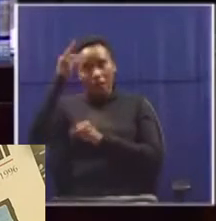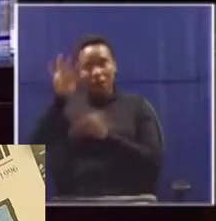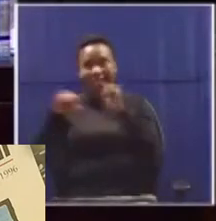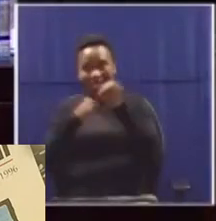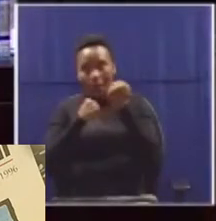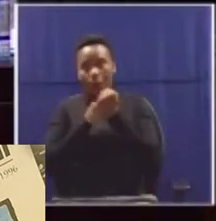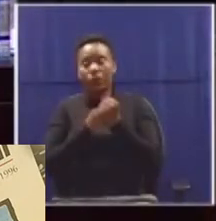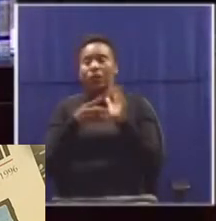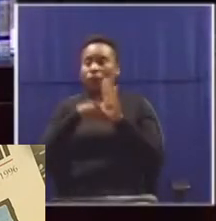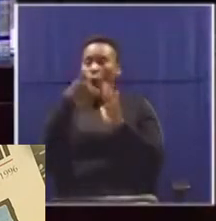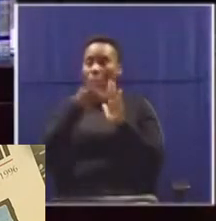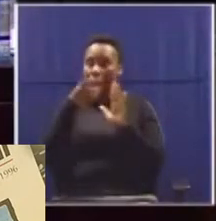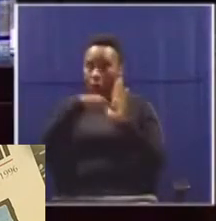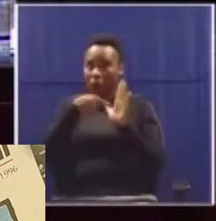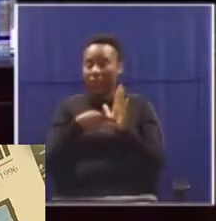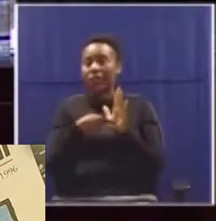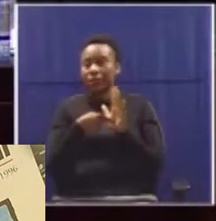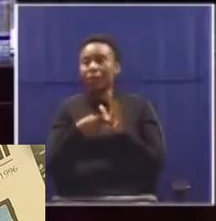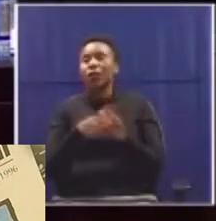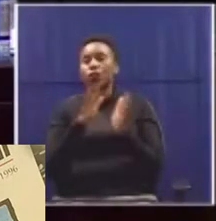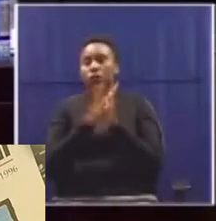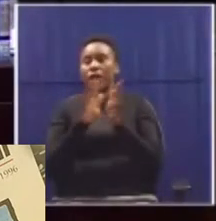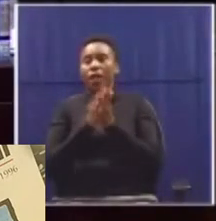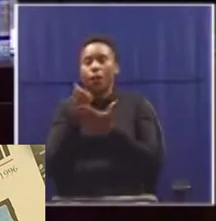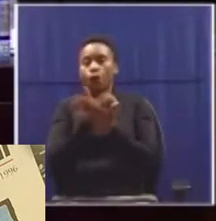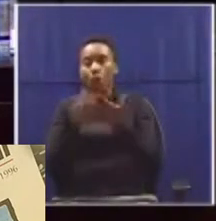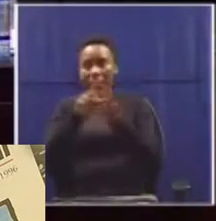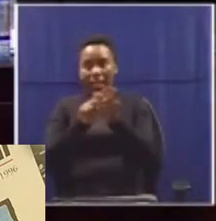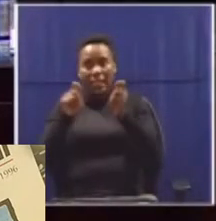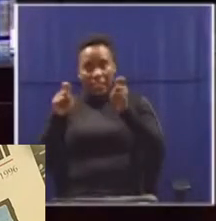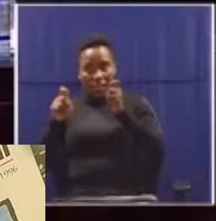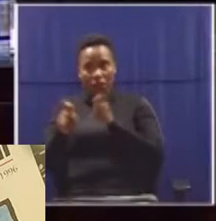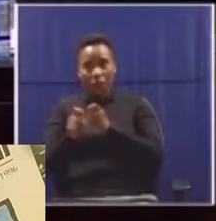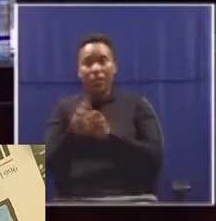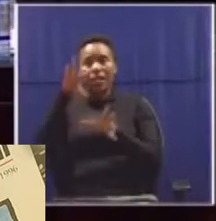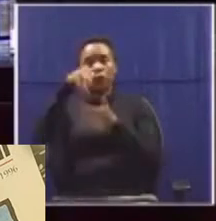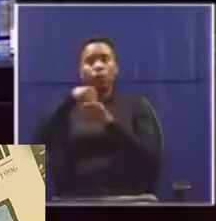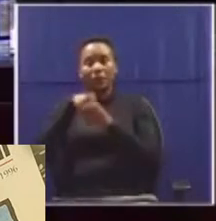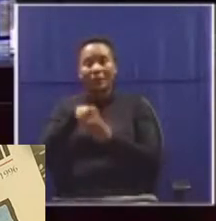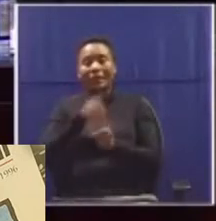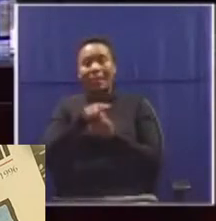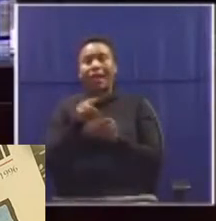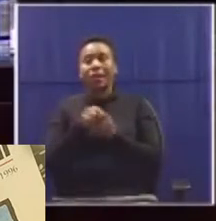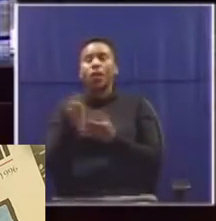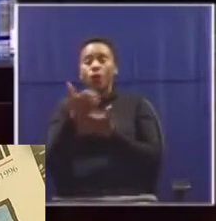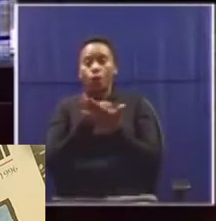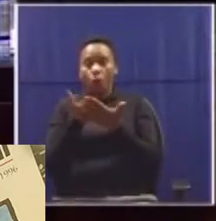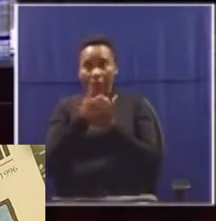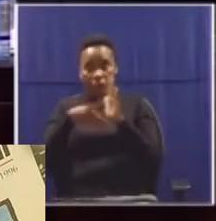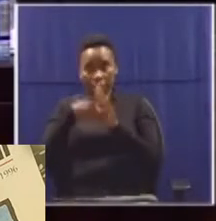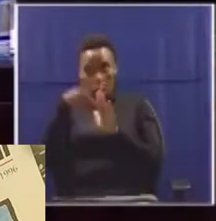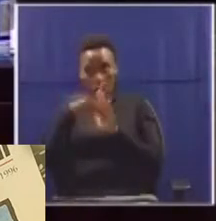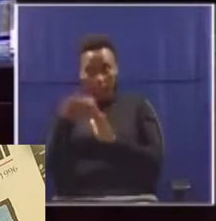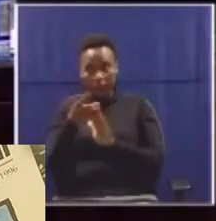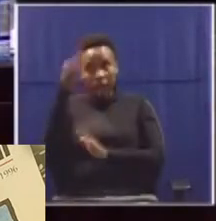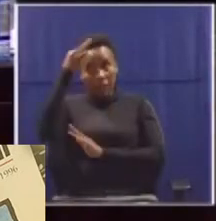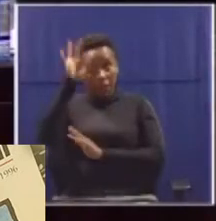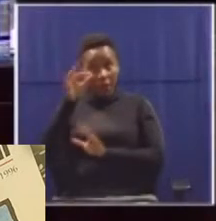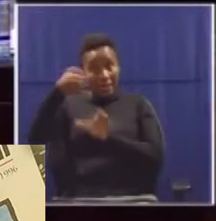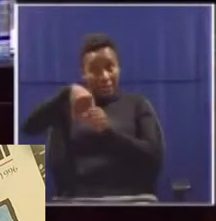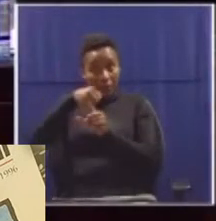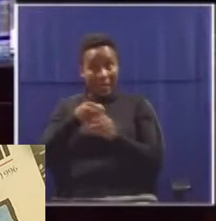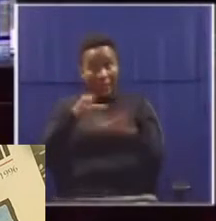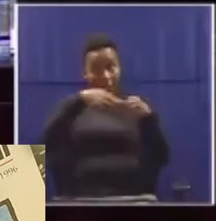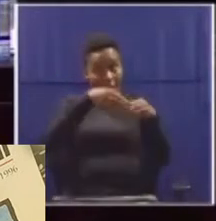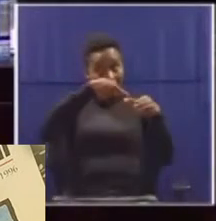integral to economic transformation and inclusive Economic Development government investment in the